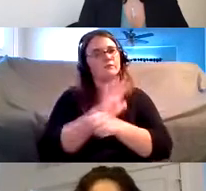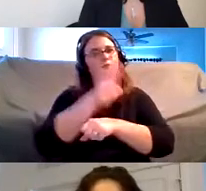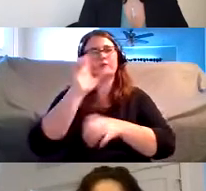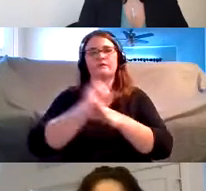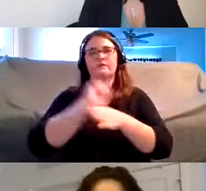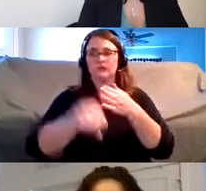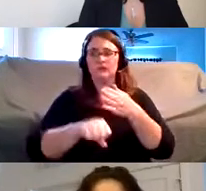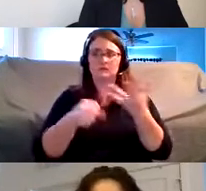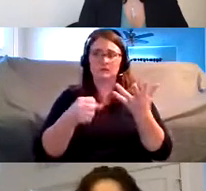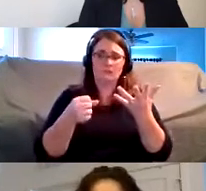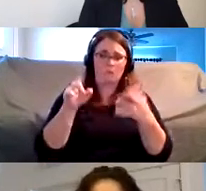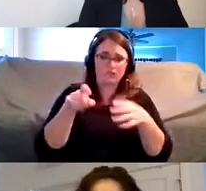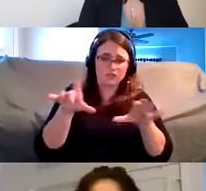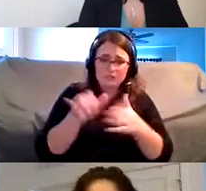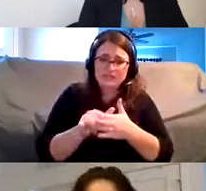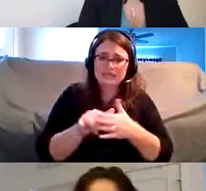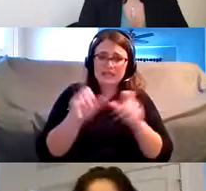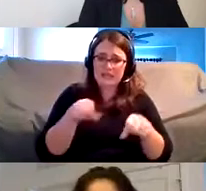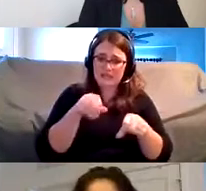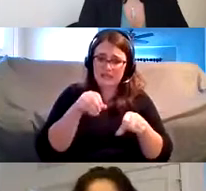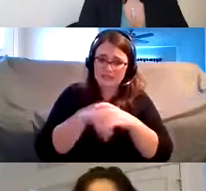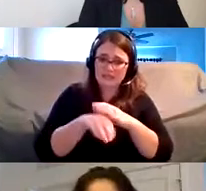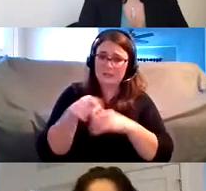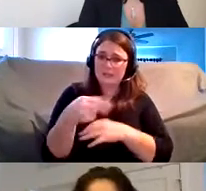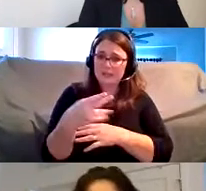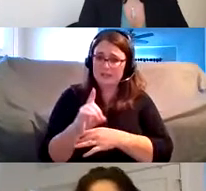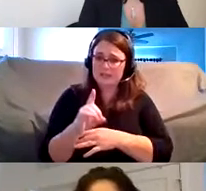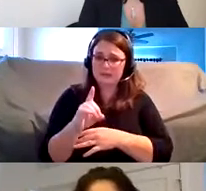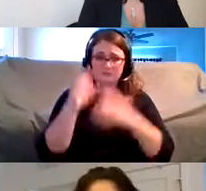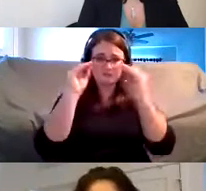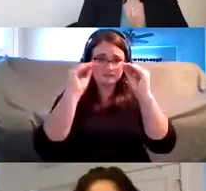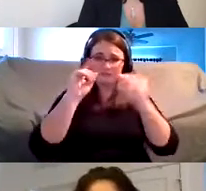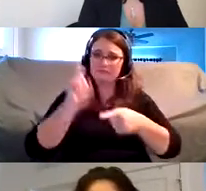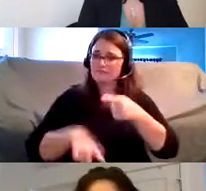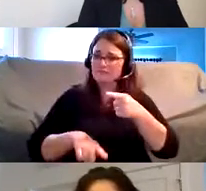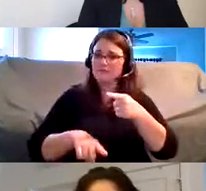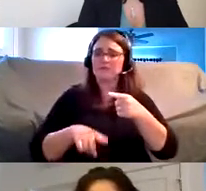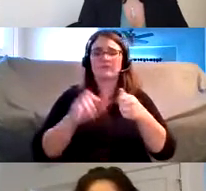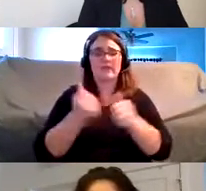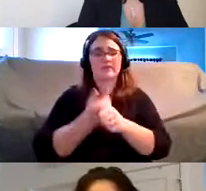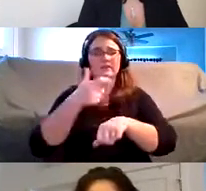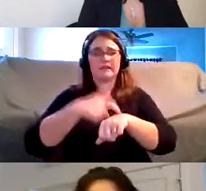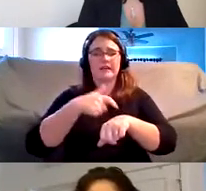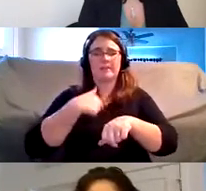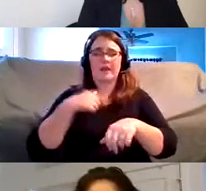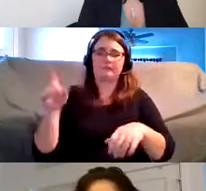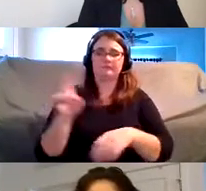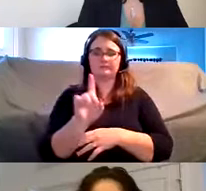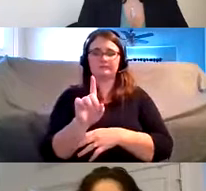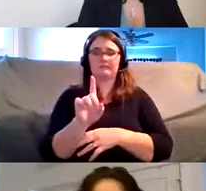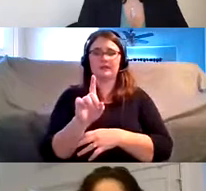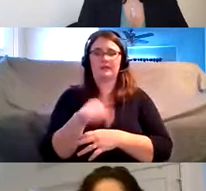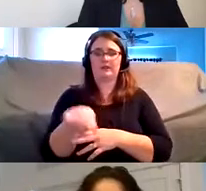can't teach. Because every time I got in front of those 20 students, I would be nervous. I would be like doubting myself. And I had the feeling